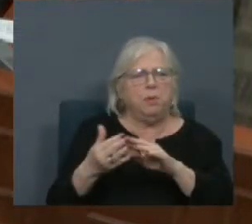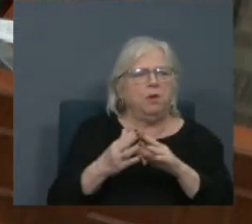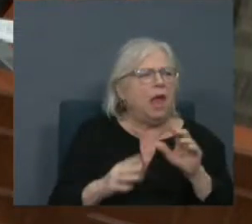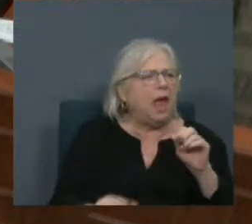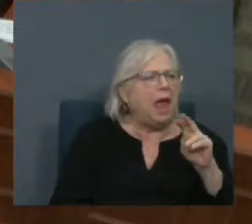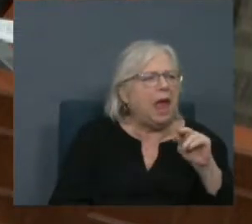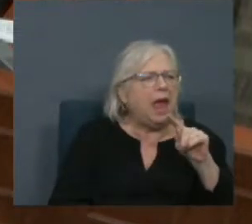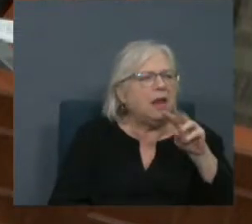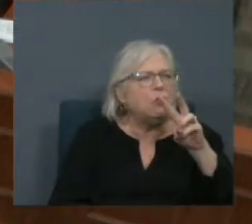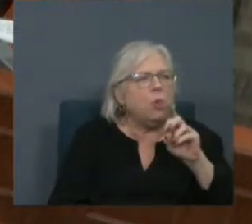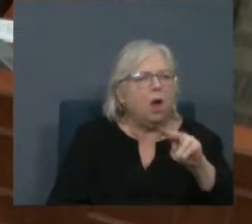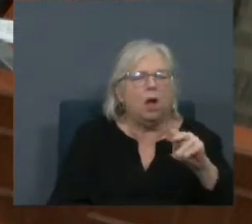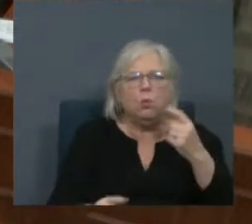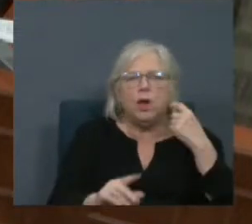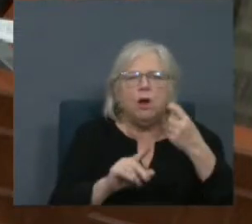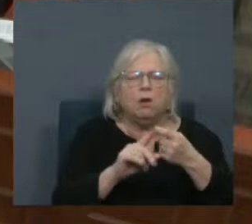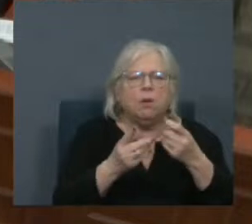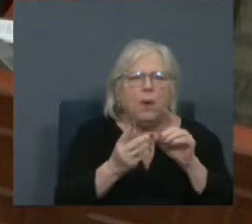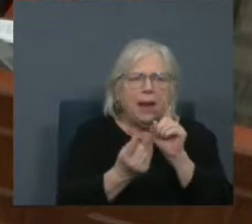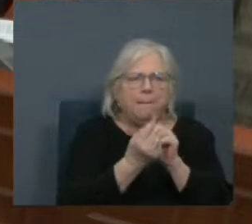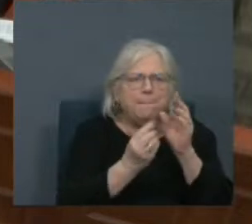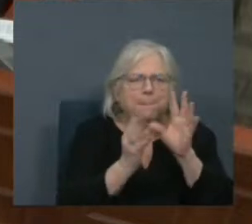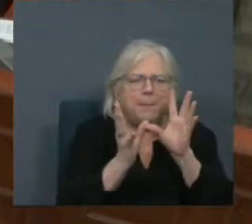had a meeting with you. We never got answers back.